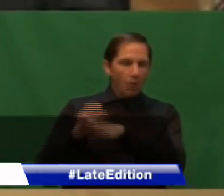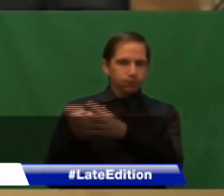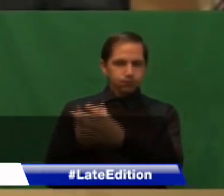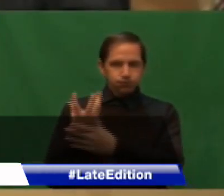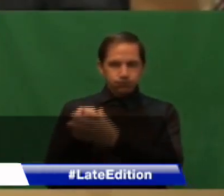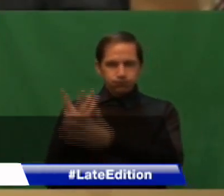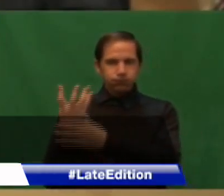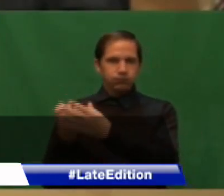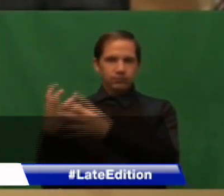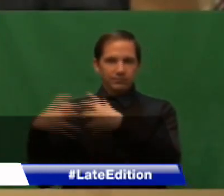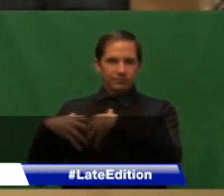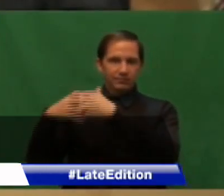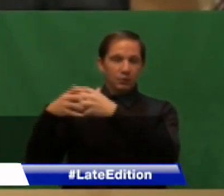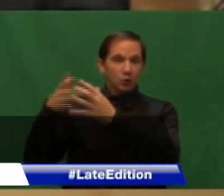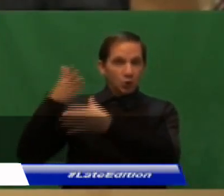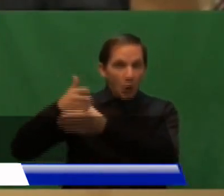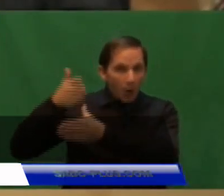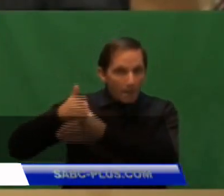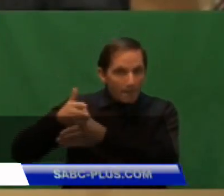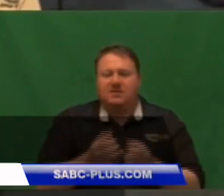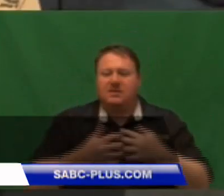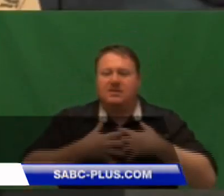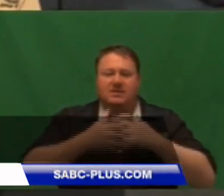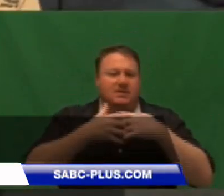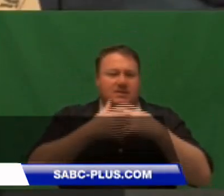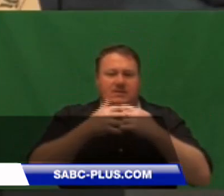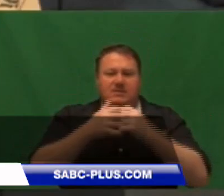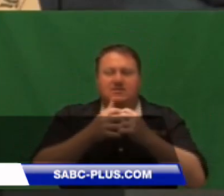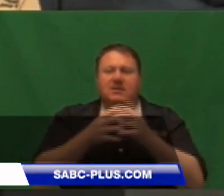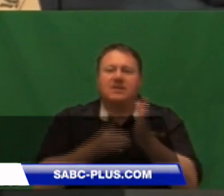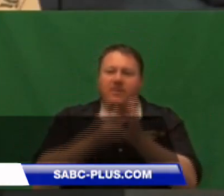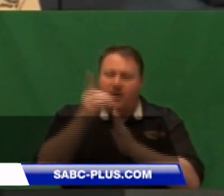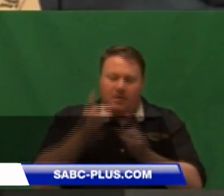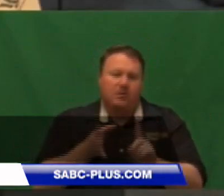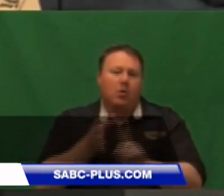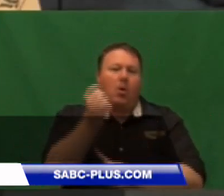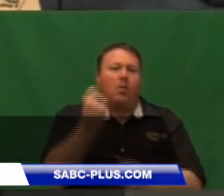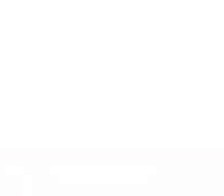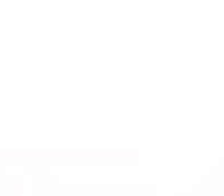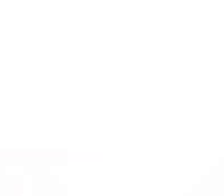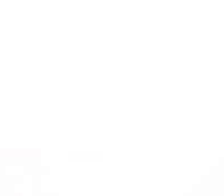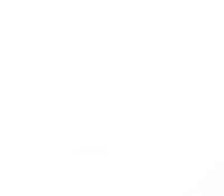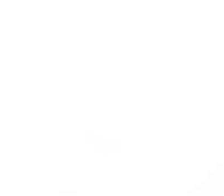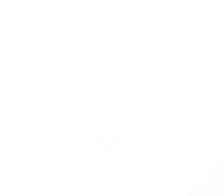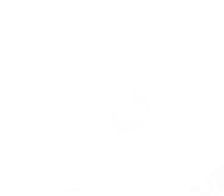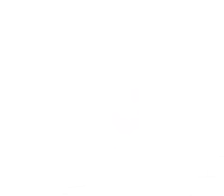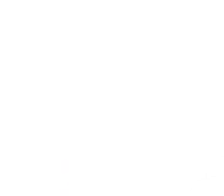as a VAT increase would have had. Gloria Sefakomusi, SABC News, Johannesburg.